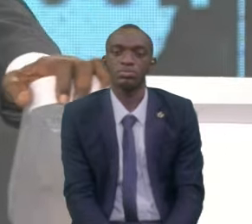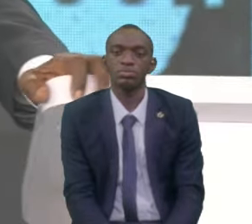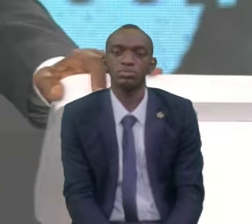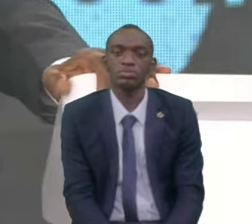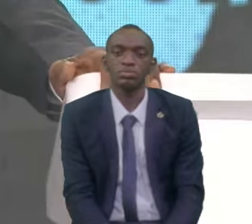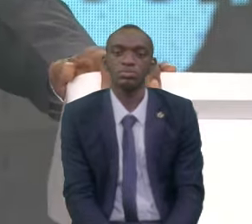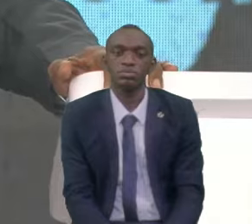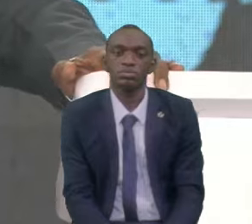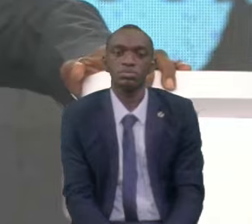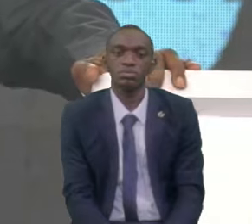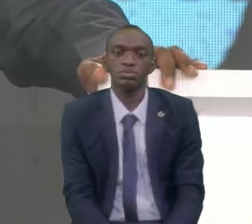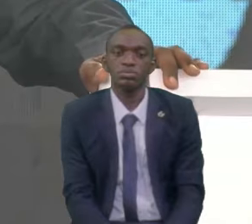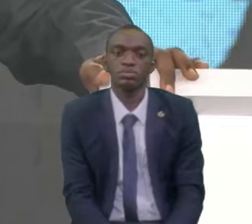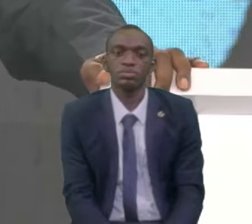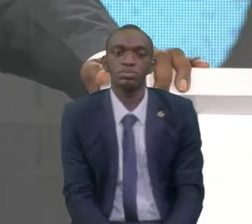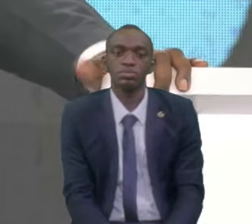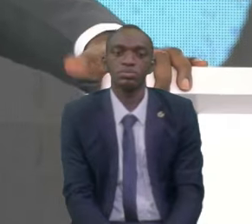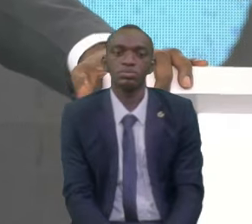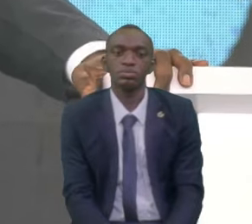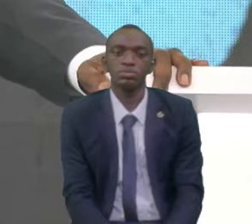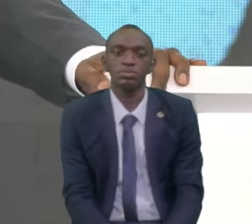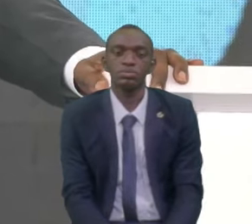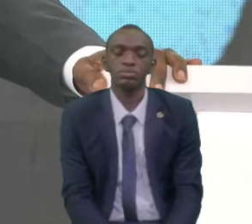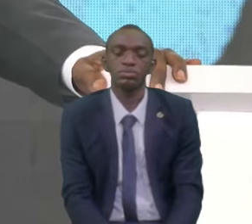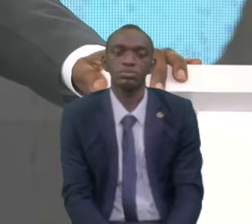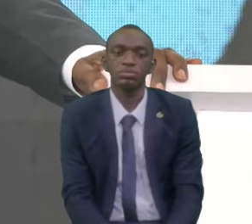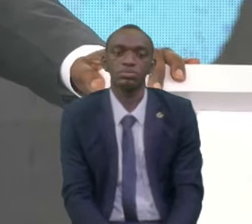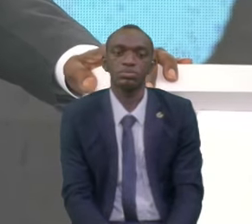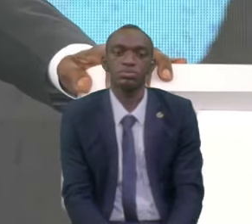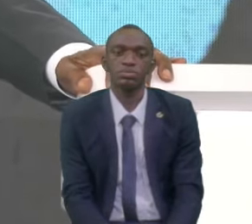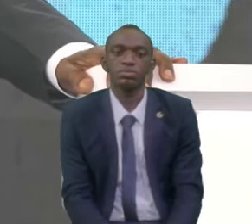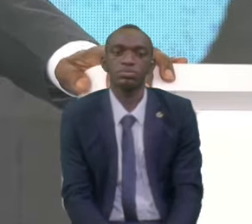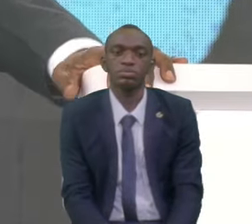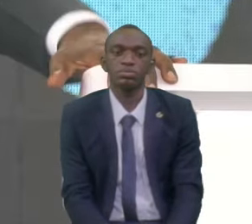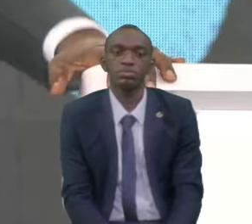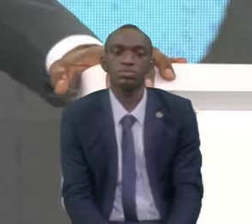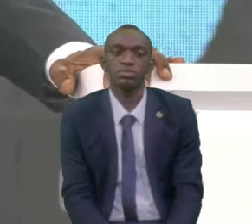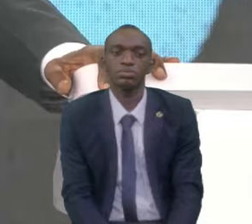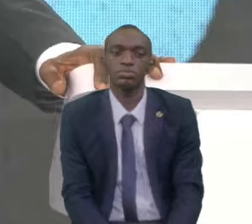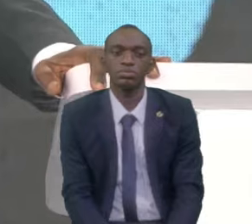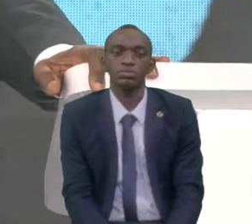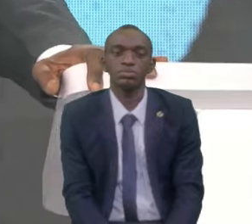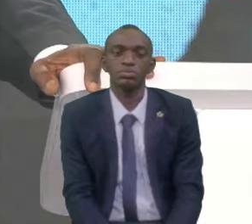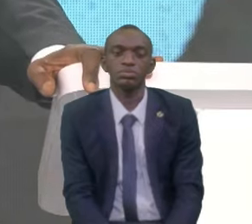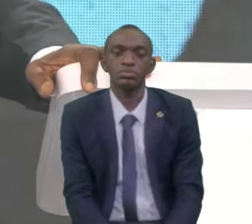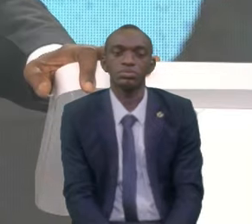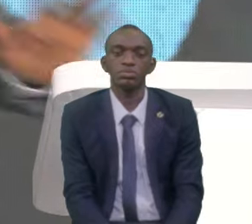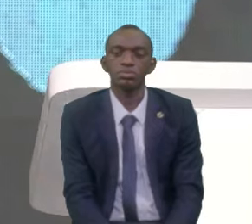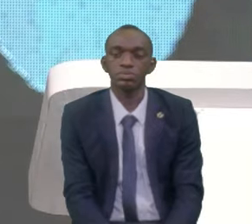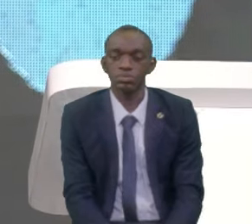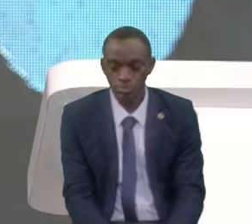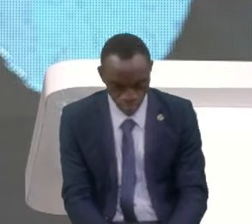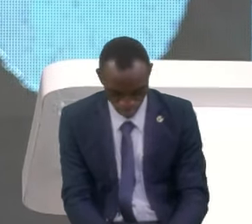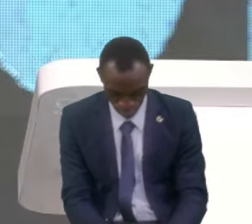of God, then the serpents were released, fiery serpents among the people, and they beat the